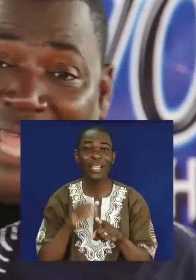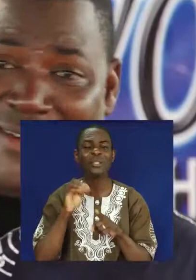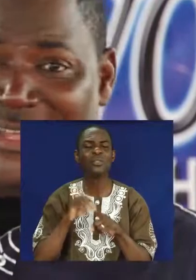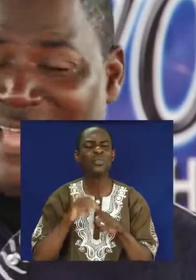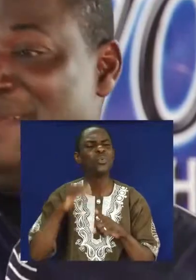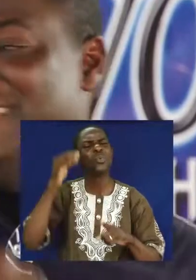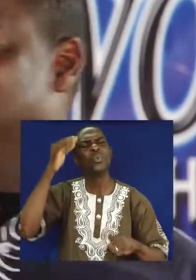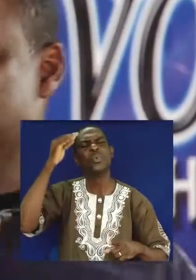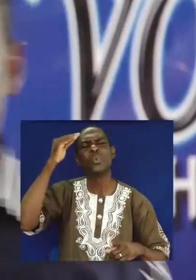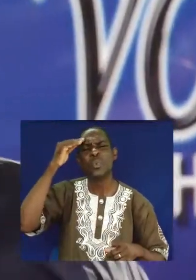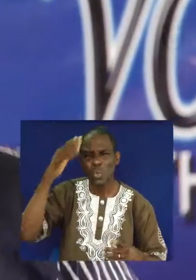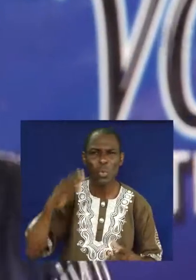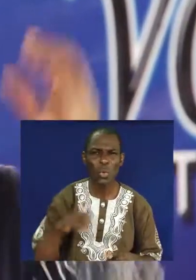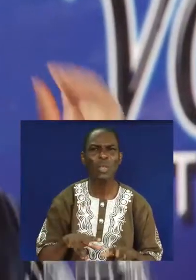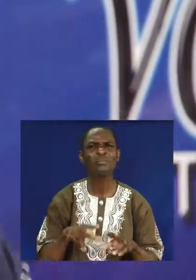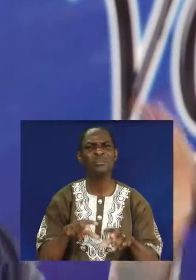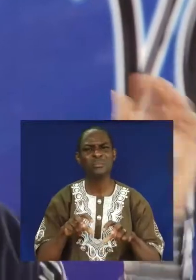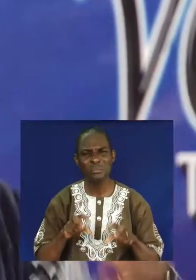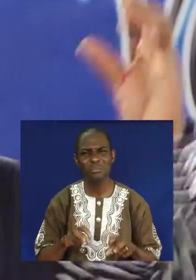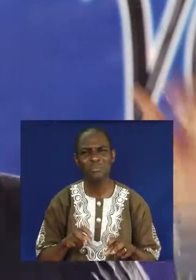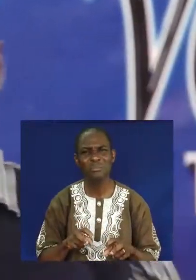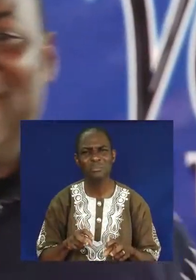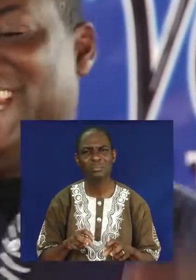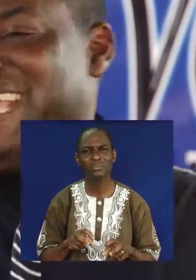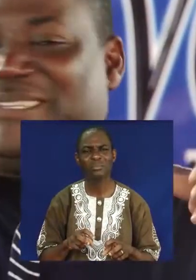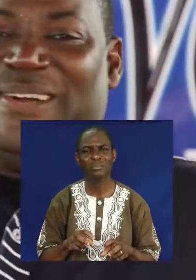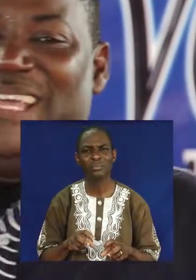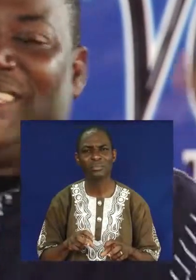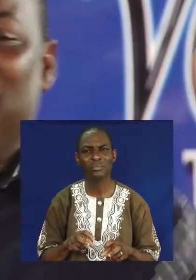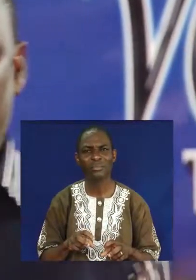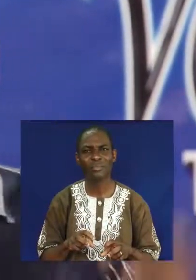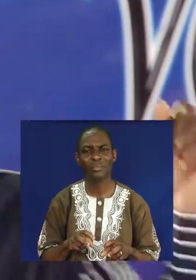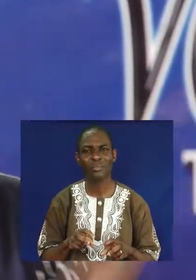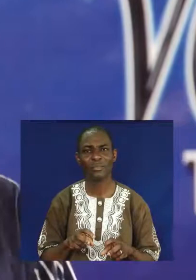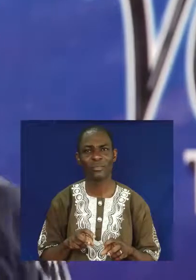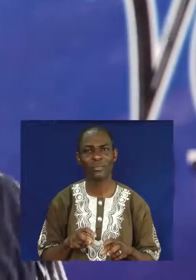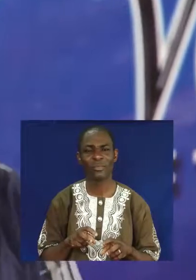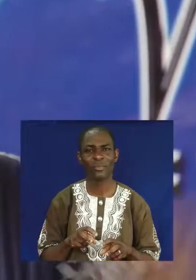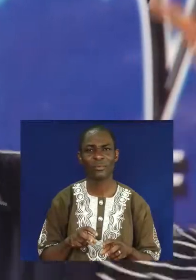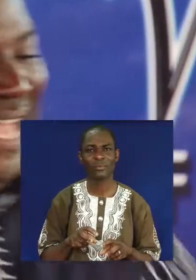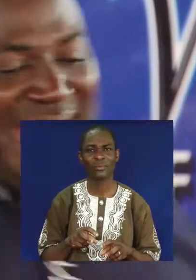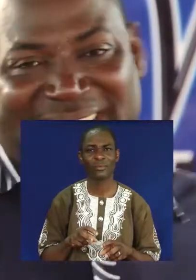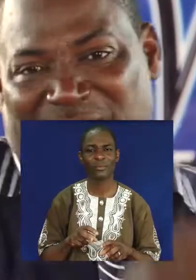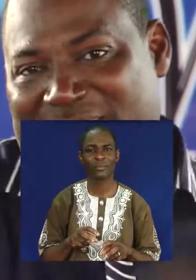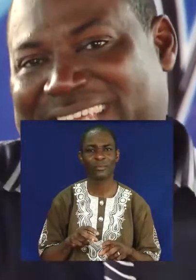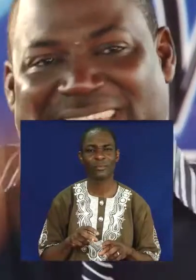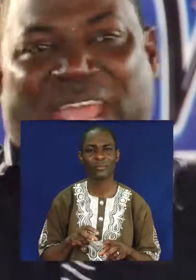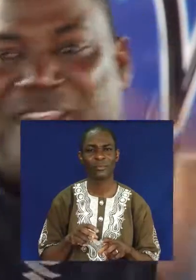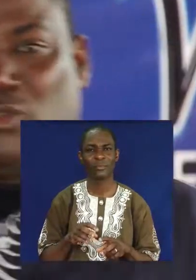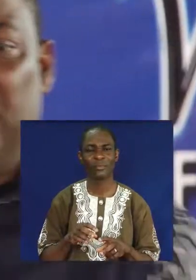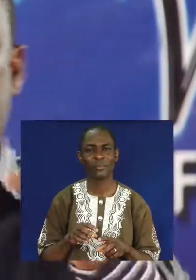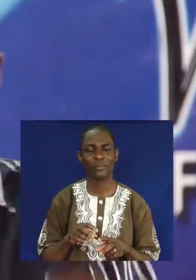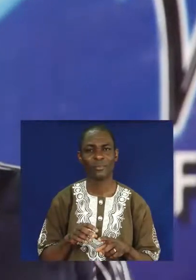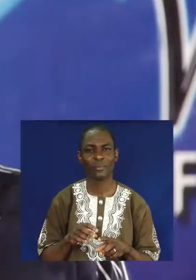were by, you know, and the MP before, and you were Kufa Brasso, and now you're two, and now you're late, and now, and this is for the end,